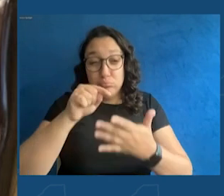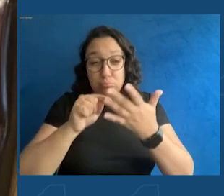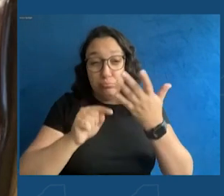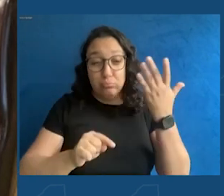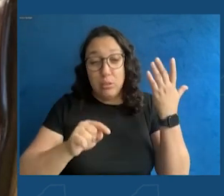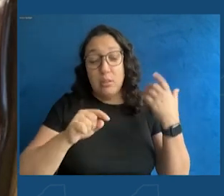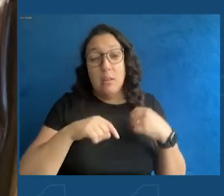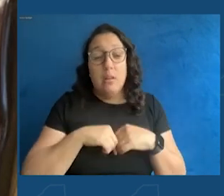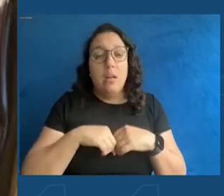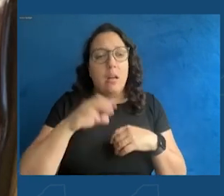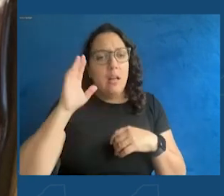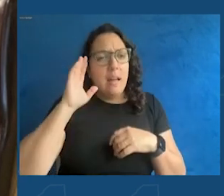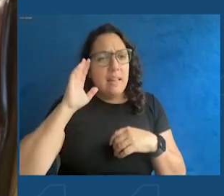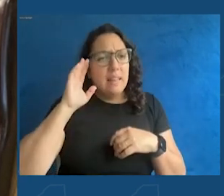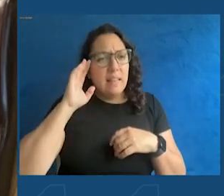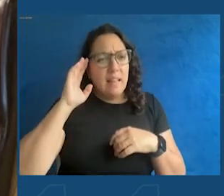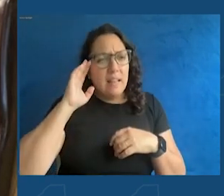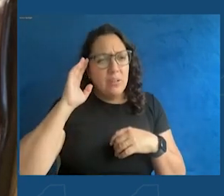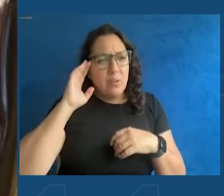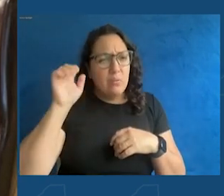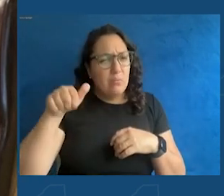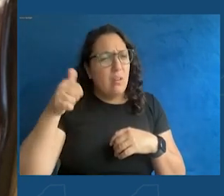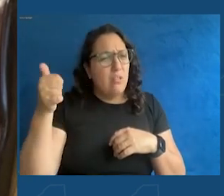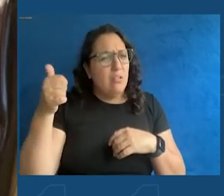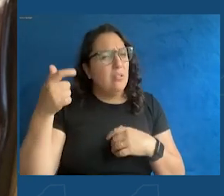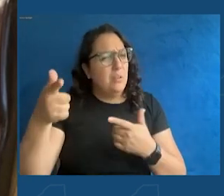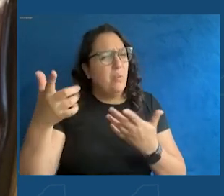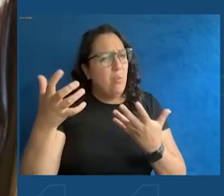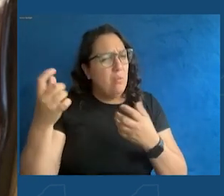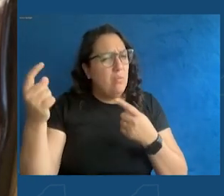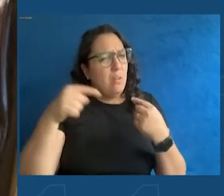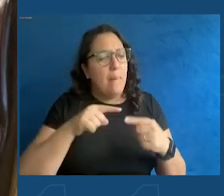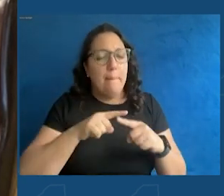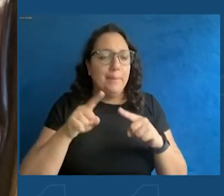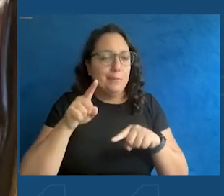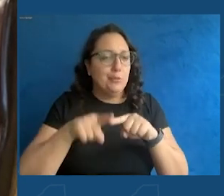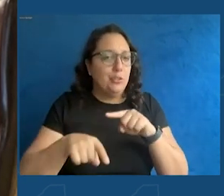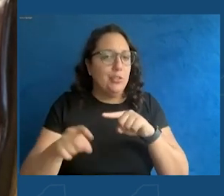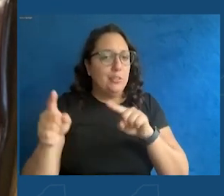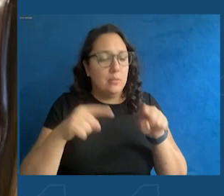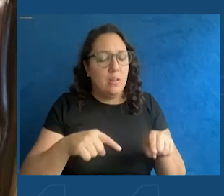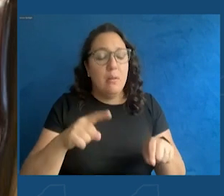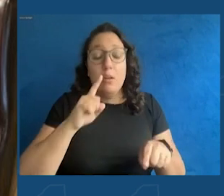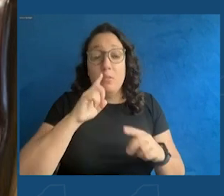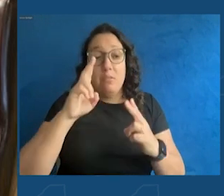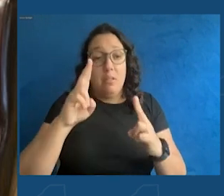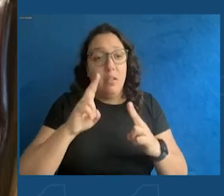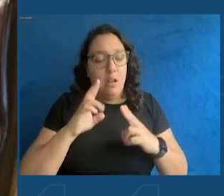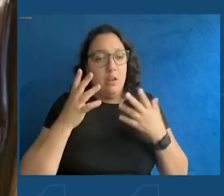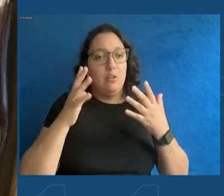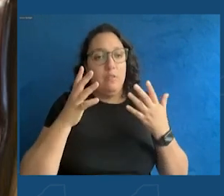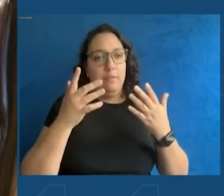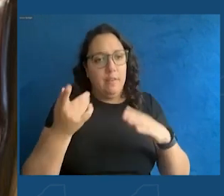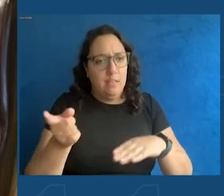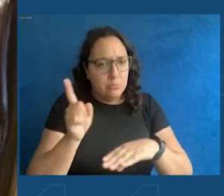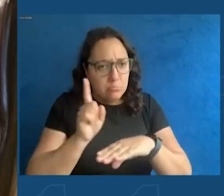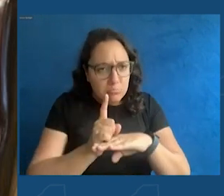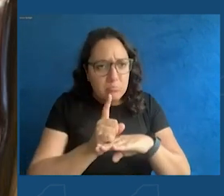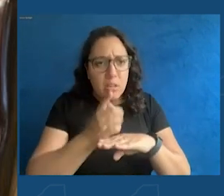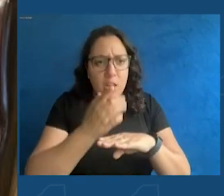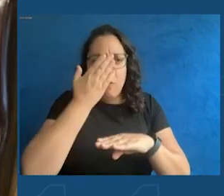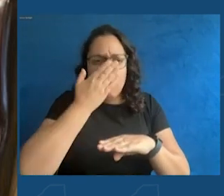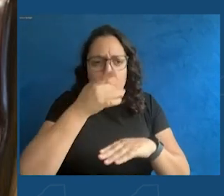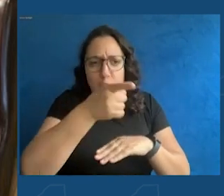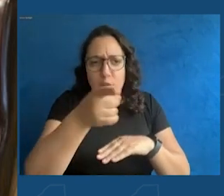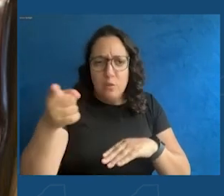hoped to be with us today as well. I have had the honor of appearing before each of you in this courtroom many